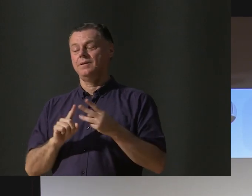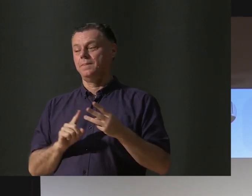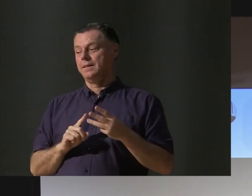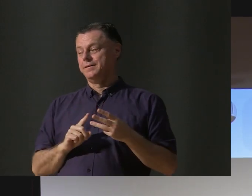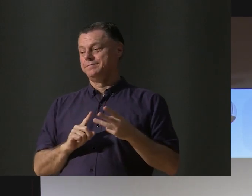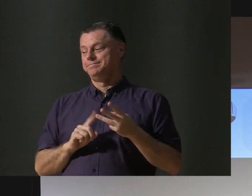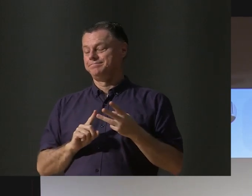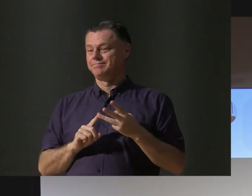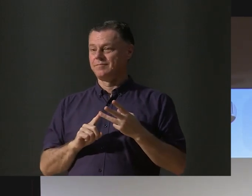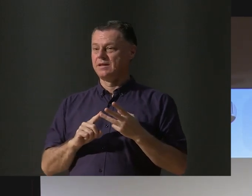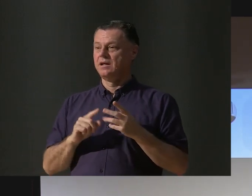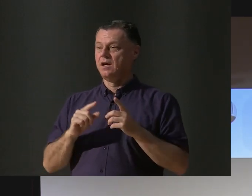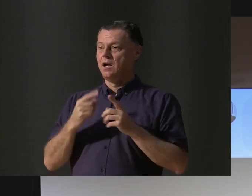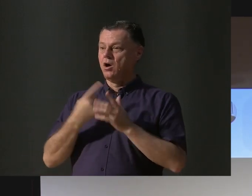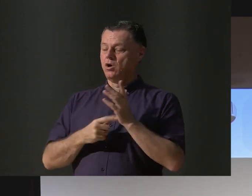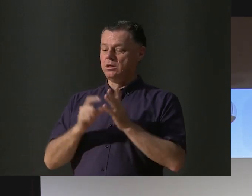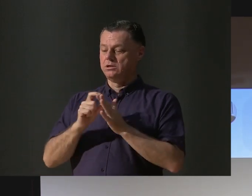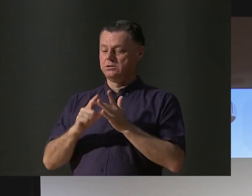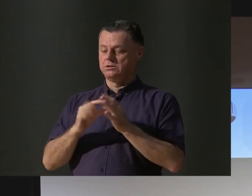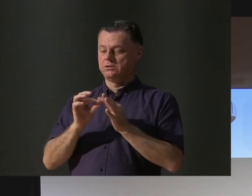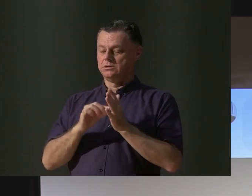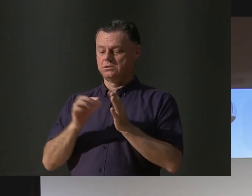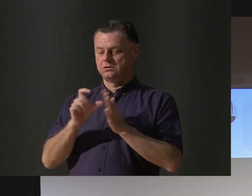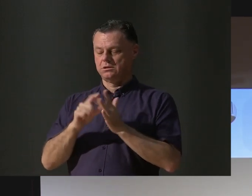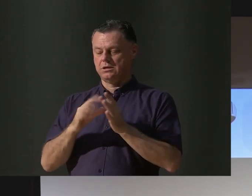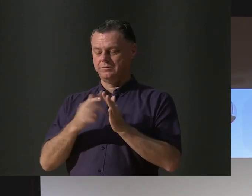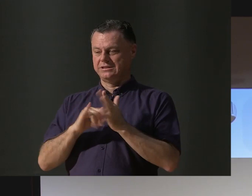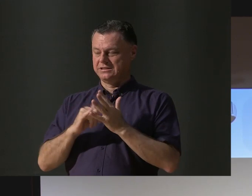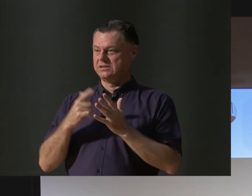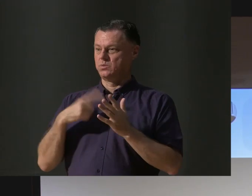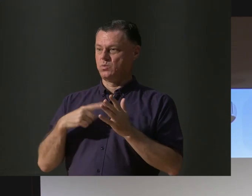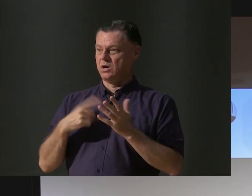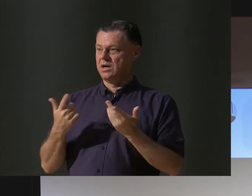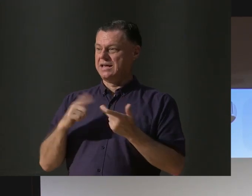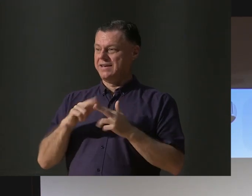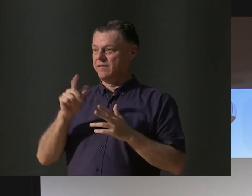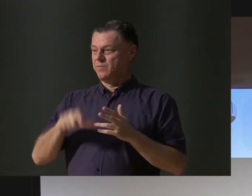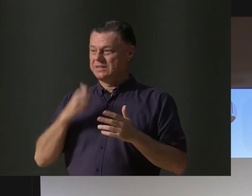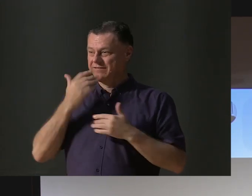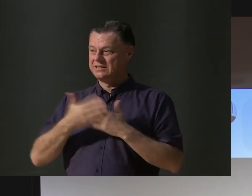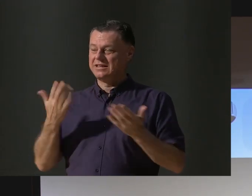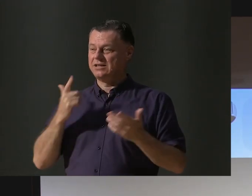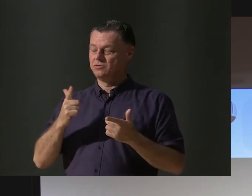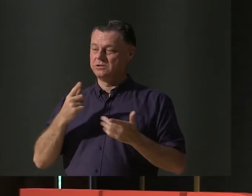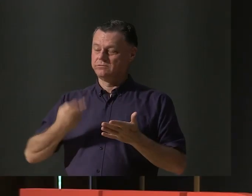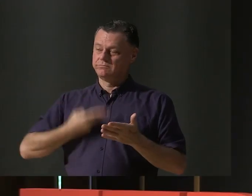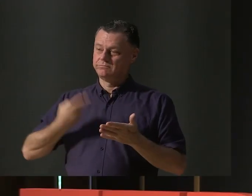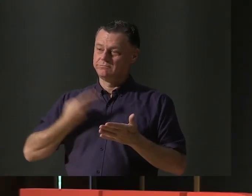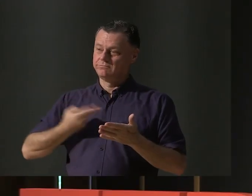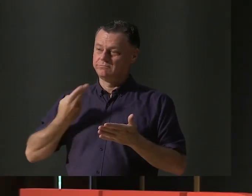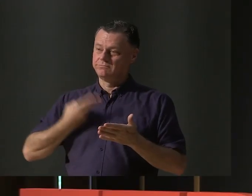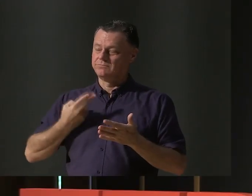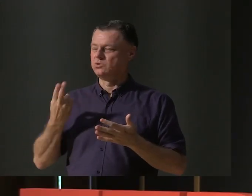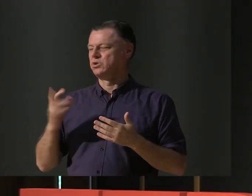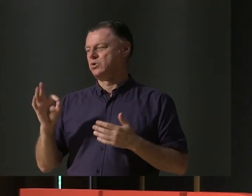diabetes is more complicated than a sugar rush, and I can assure you, no one has gotten diabetes just because they ate too much sugar.